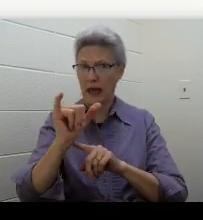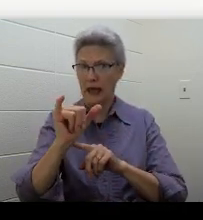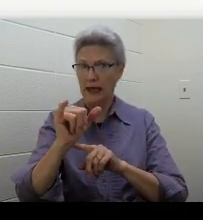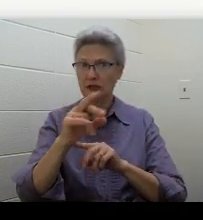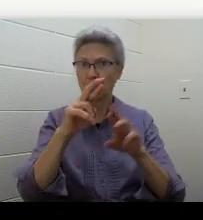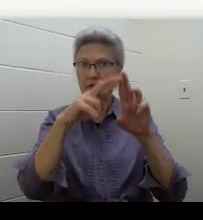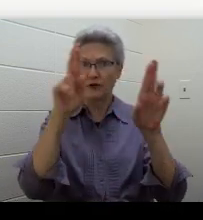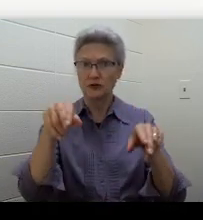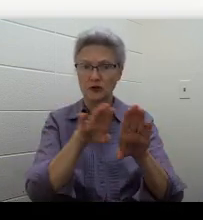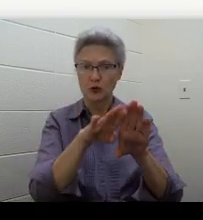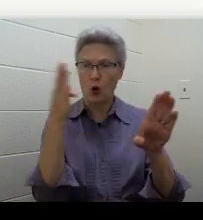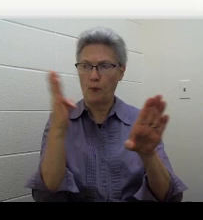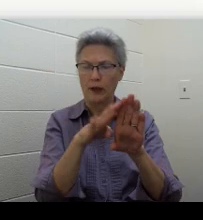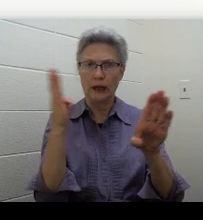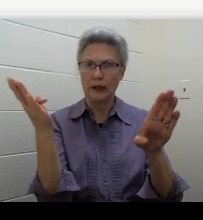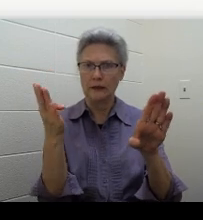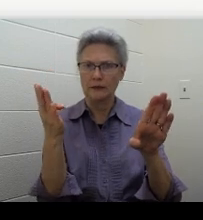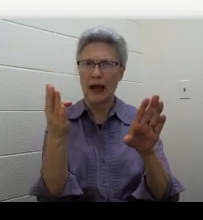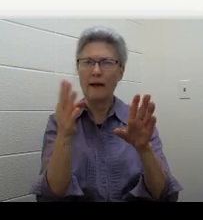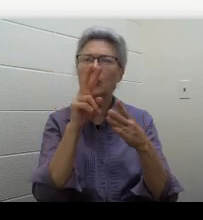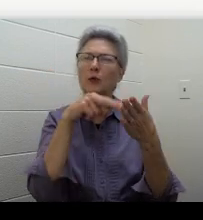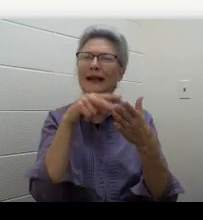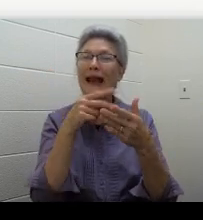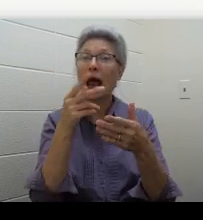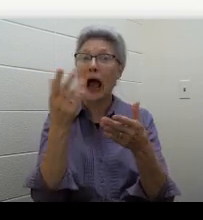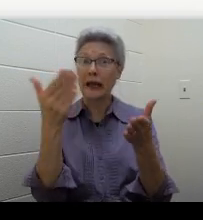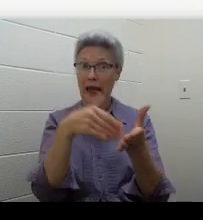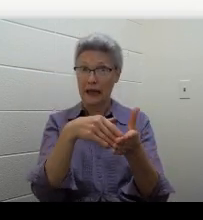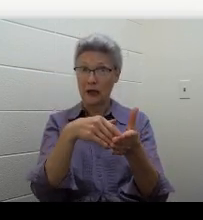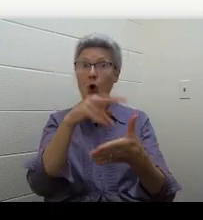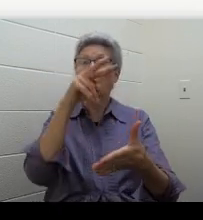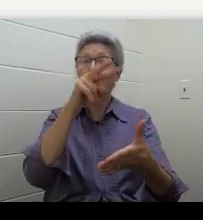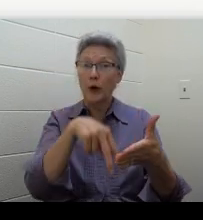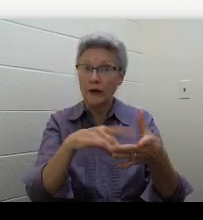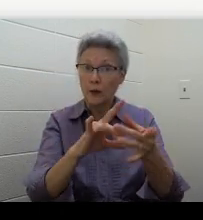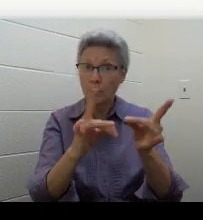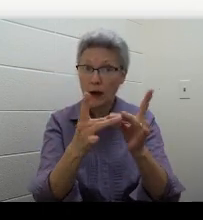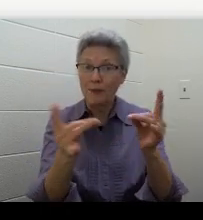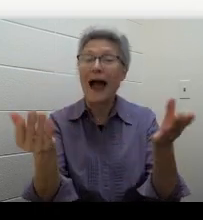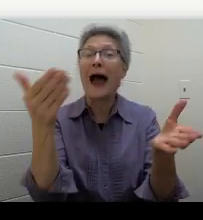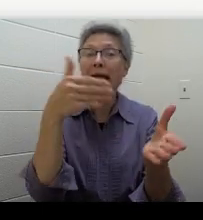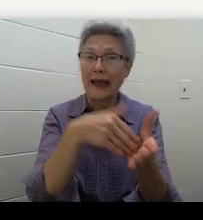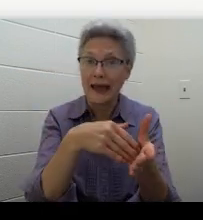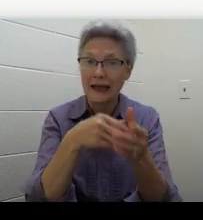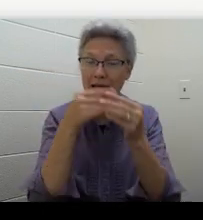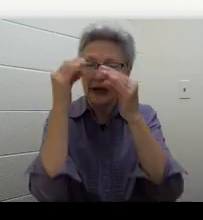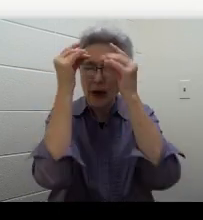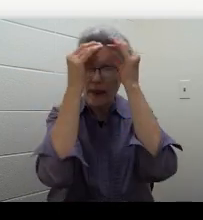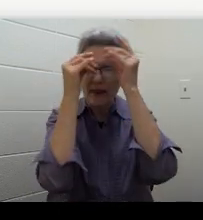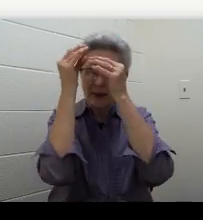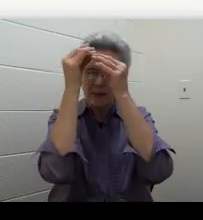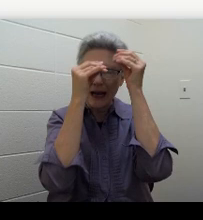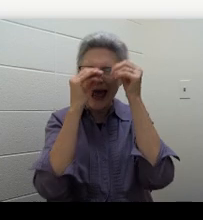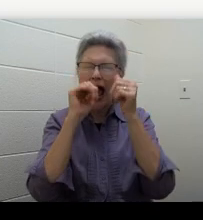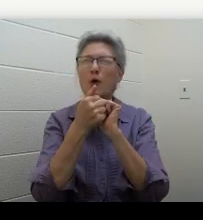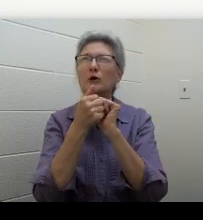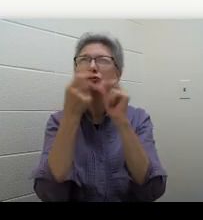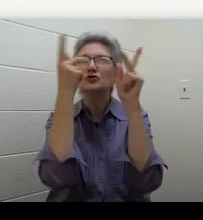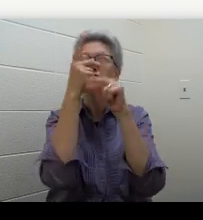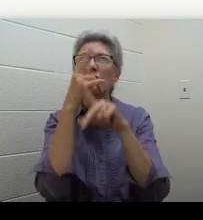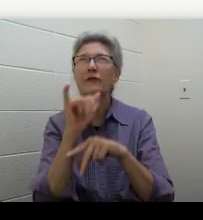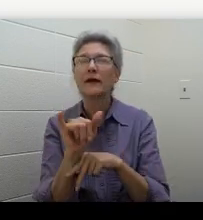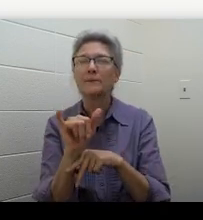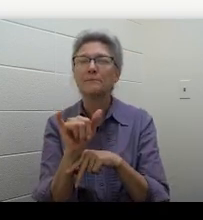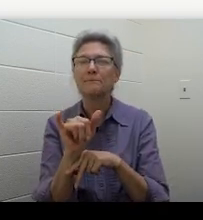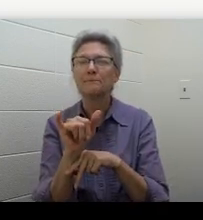read this problem again in my head, and I'd like you to do the same because I want you to read this problem and interpret it. Think about how would you solve